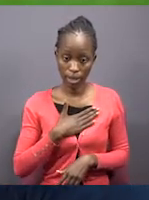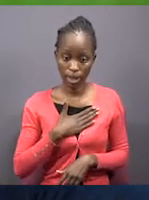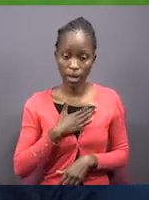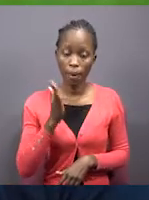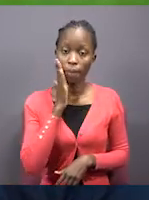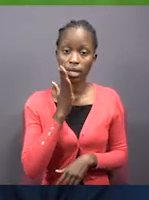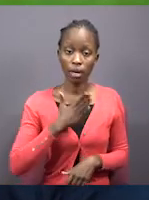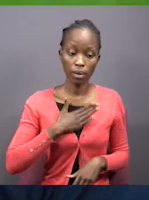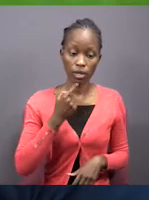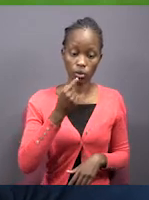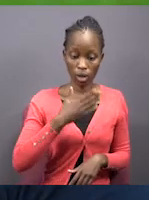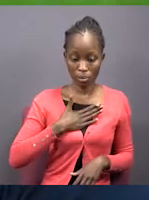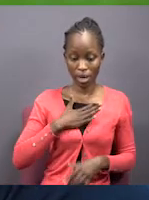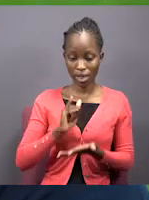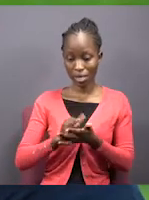I cried,